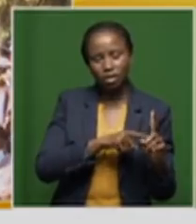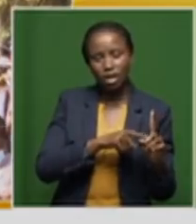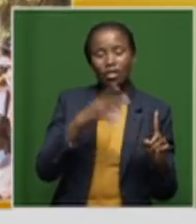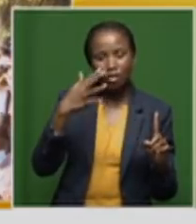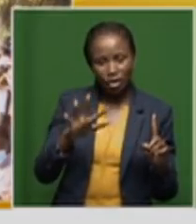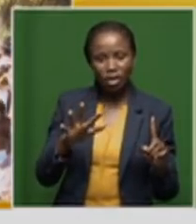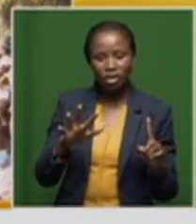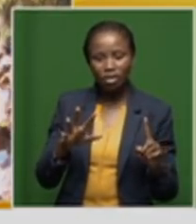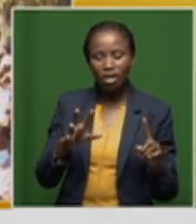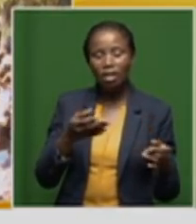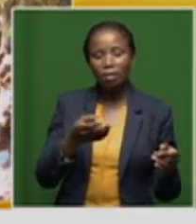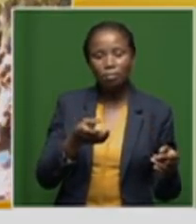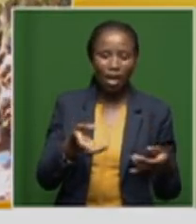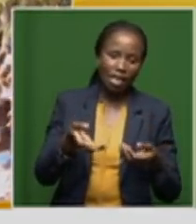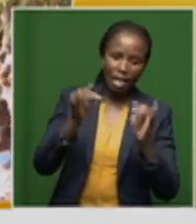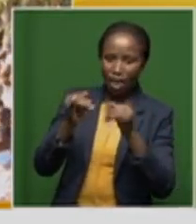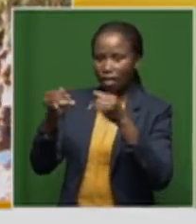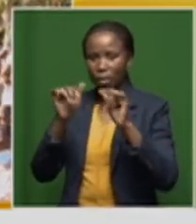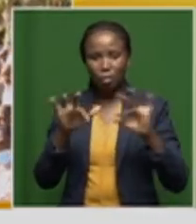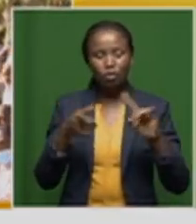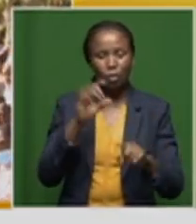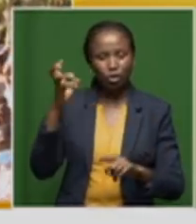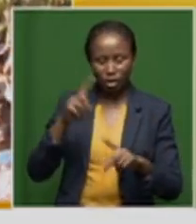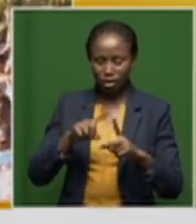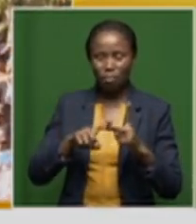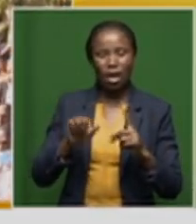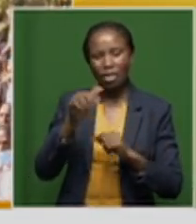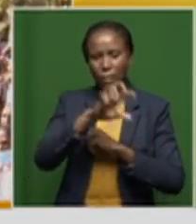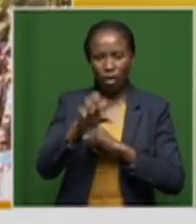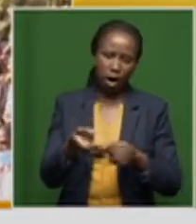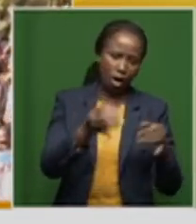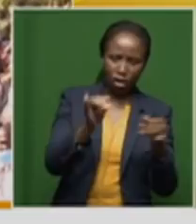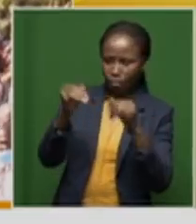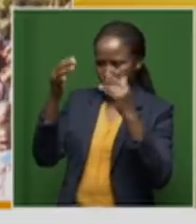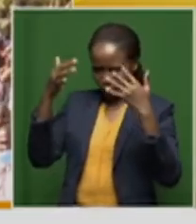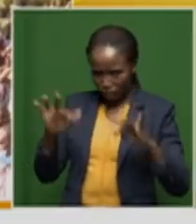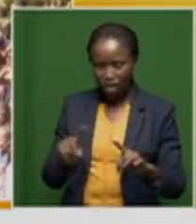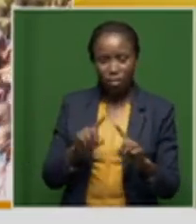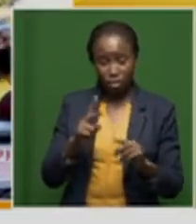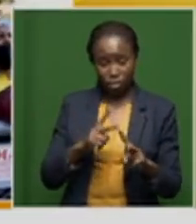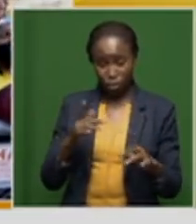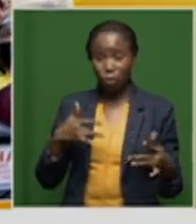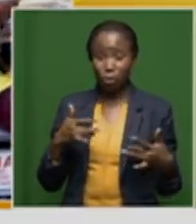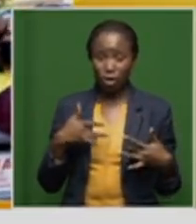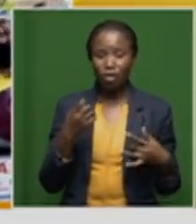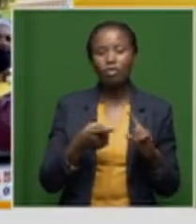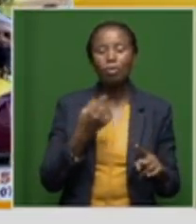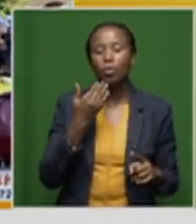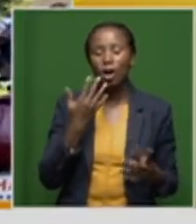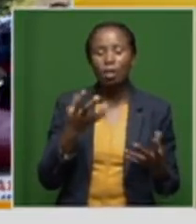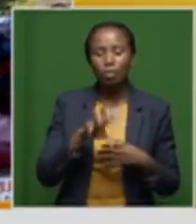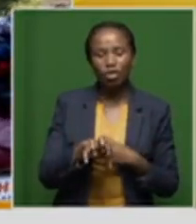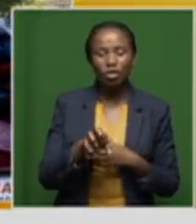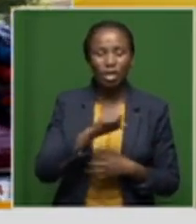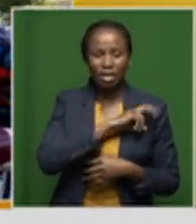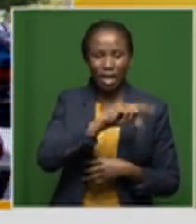open invite to the people of Free State and other provinces to come in their numbers, there was a great deal of concern from the province of